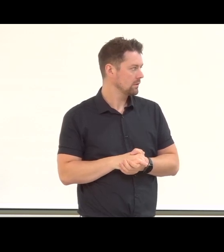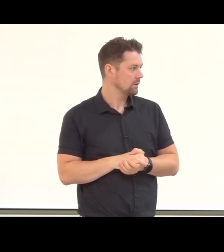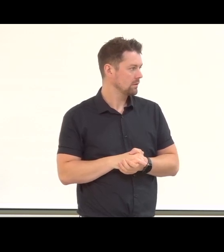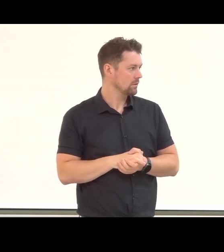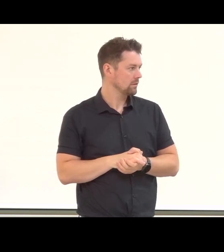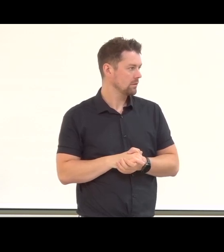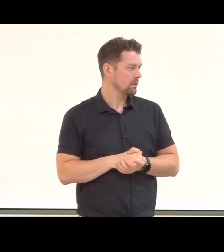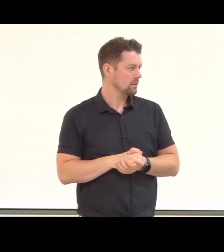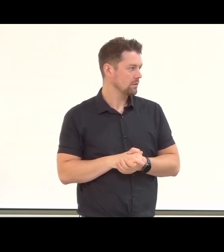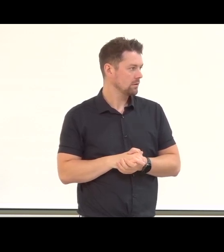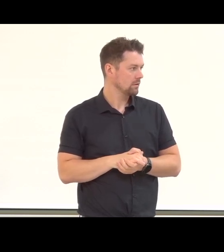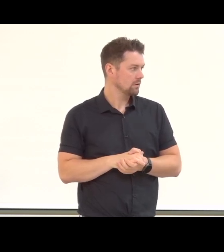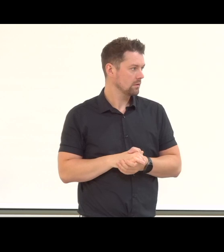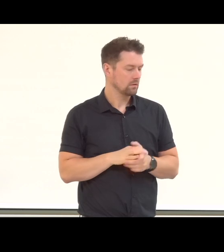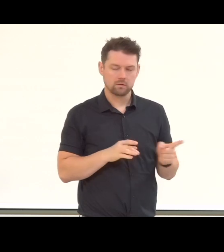post-COVID?